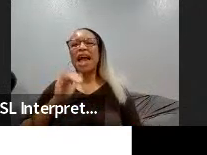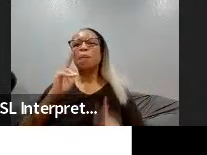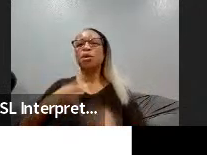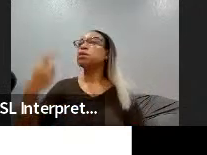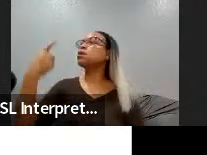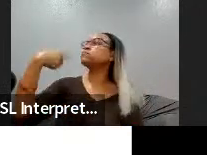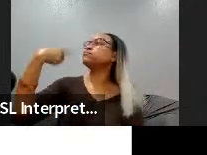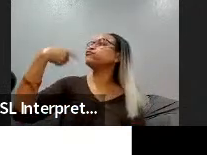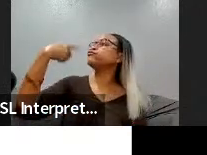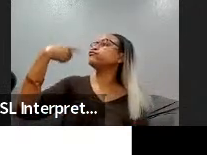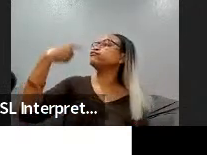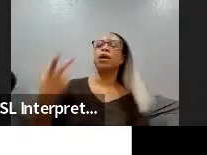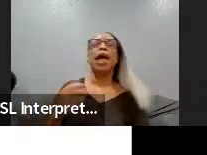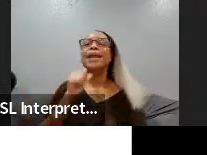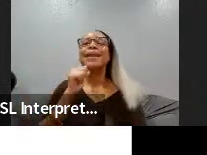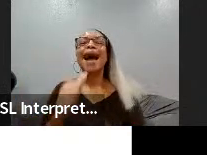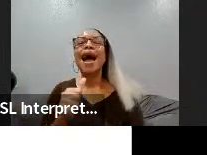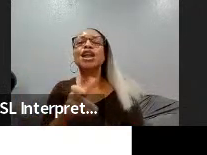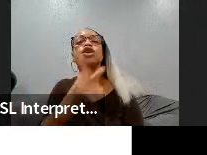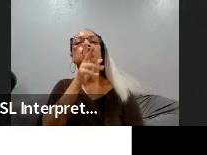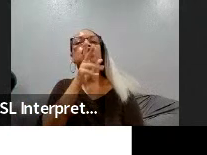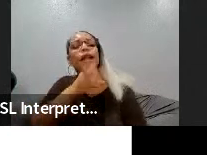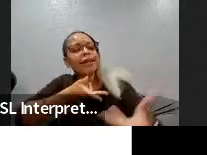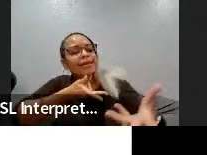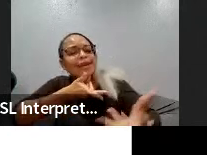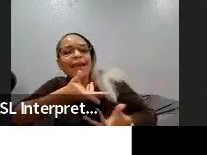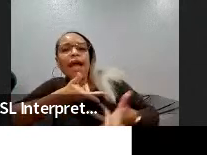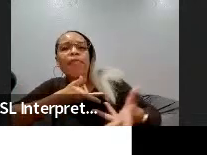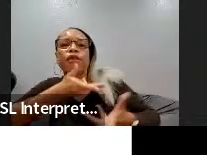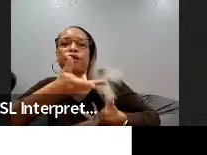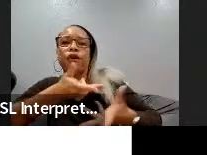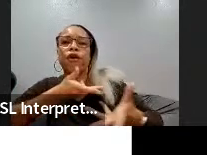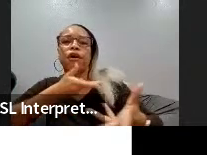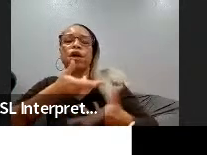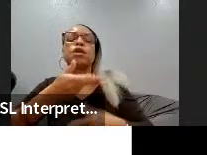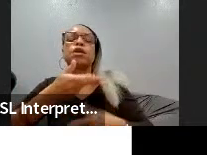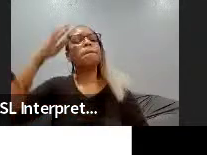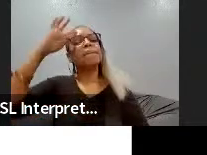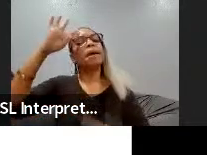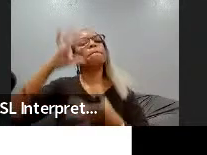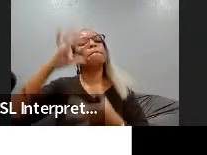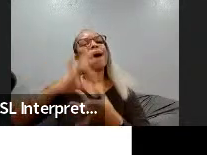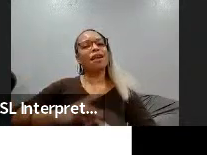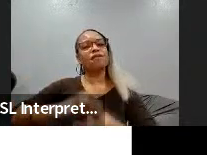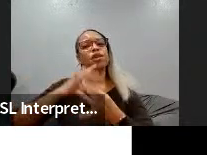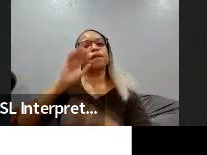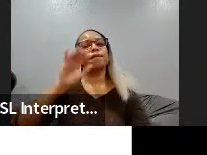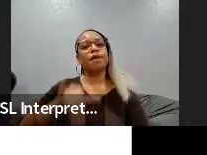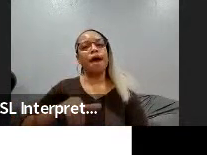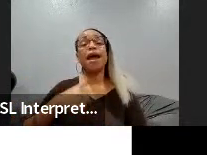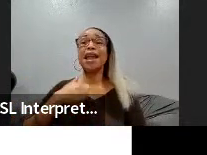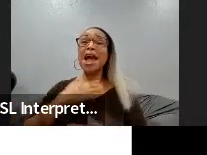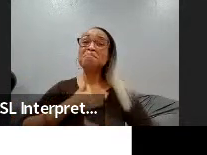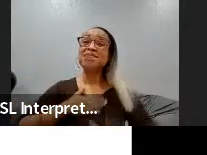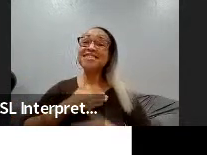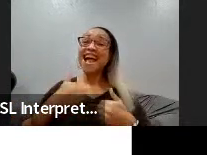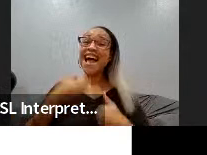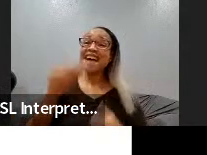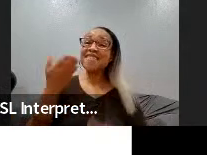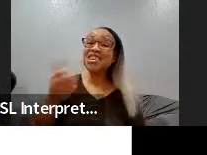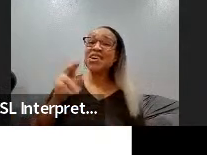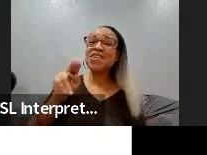really with us, right? So I think just being mindful of that if we're going to continue these conversations. And I have appreciated having you, Nestor,